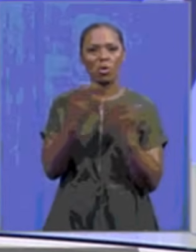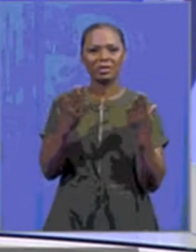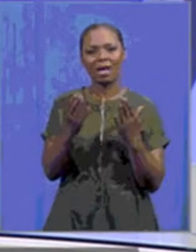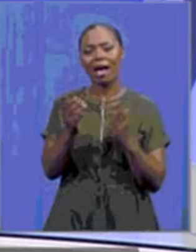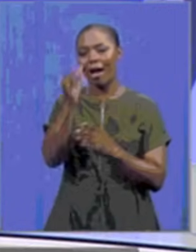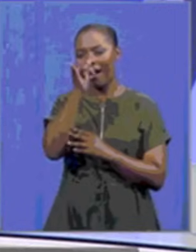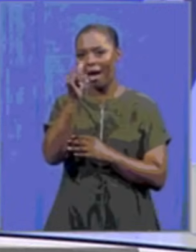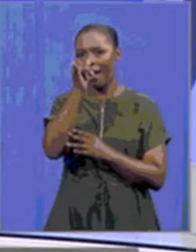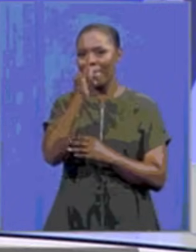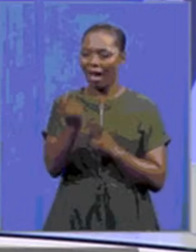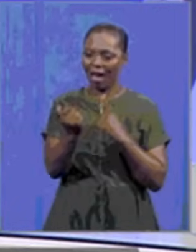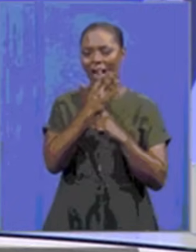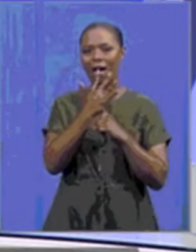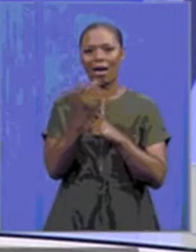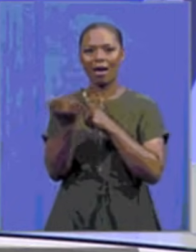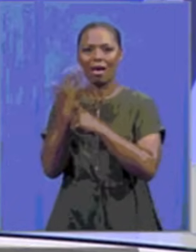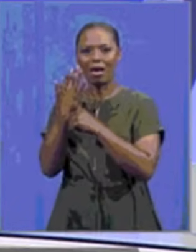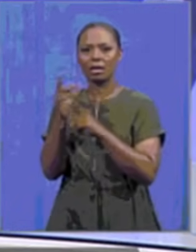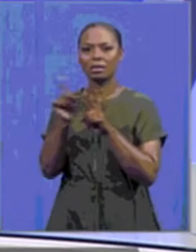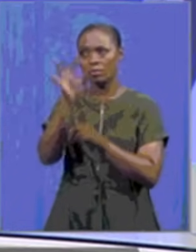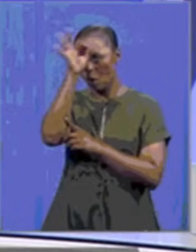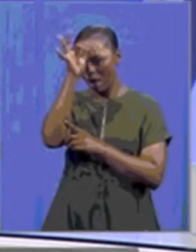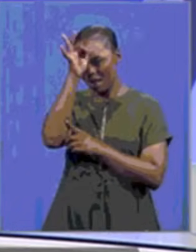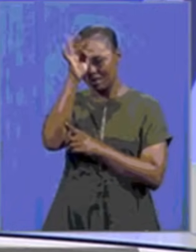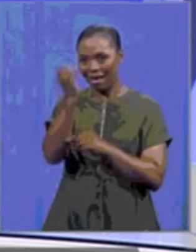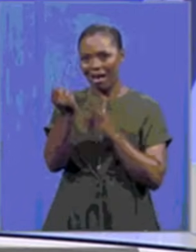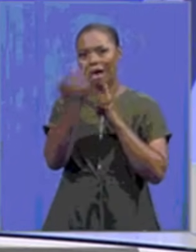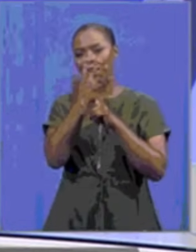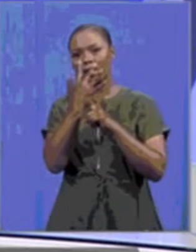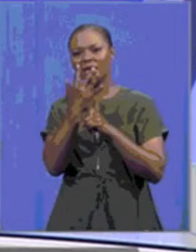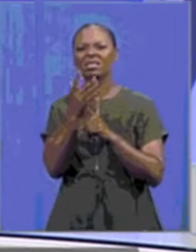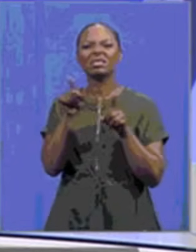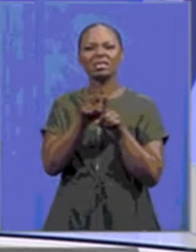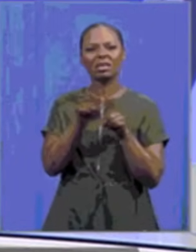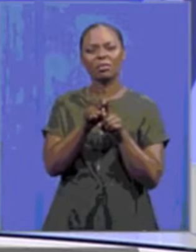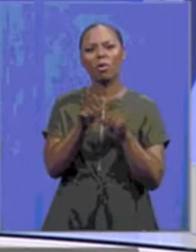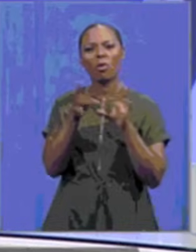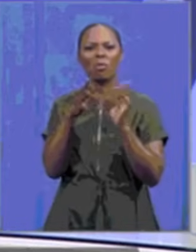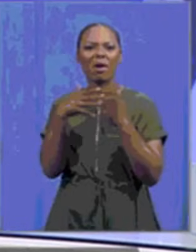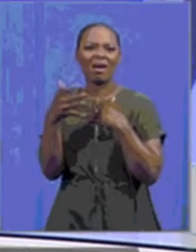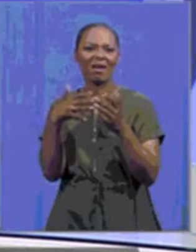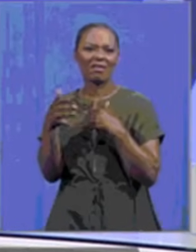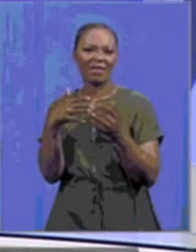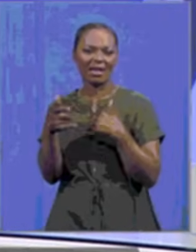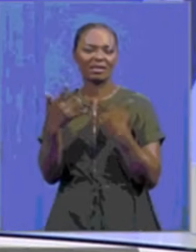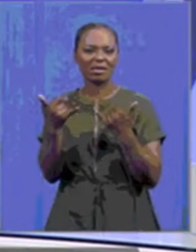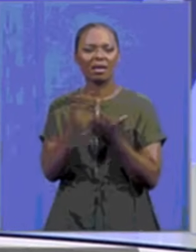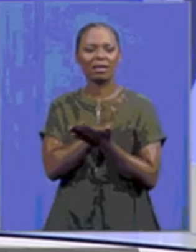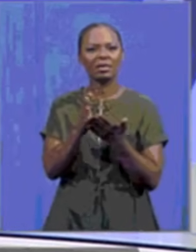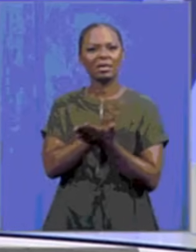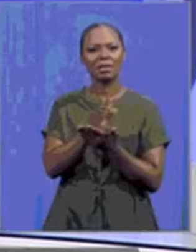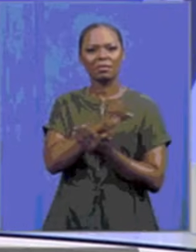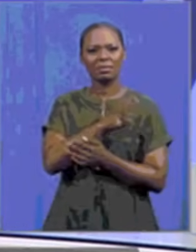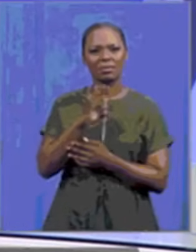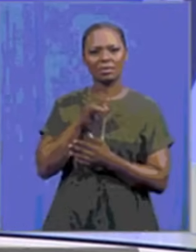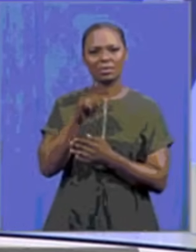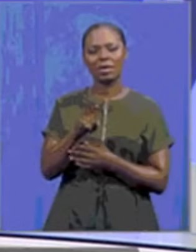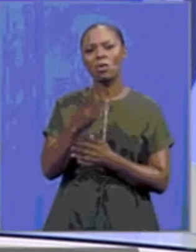go lefišwa šunya ke maphodisa le bahlankedi ba bangwe ba kgoro ya merero ya selegae bao ba šetšanego le merero